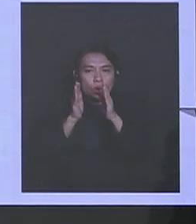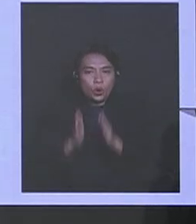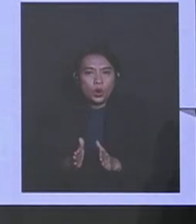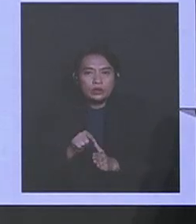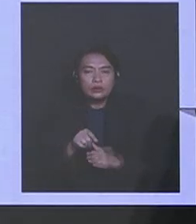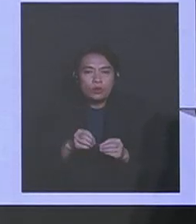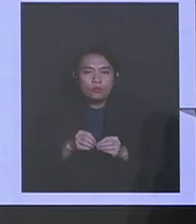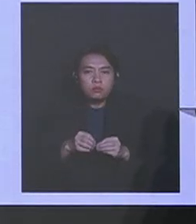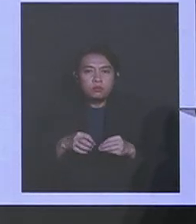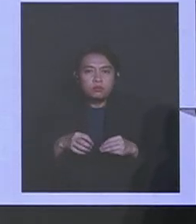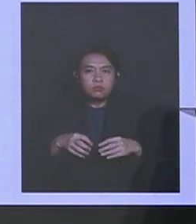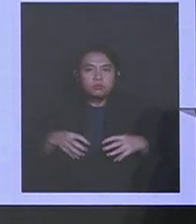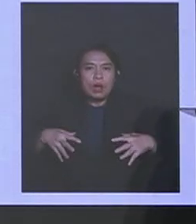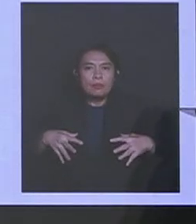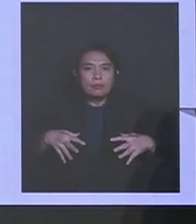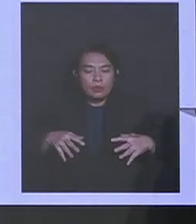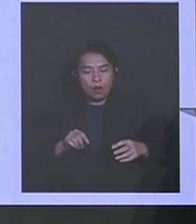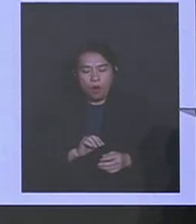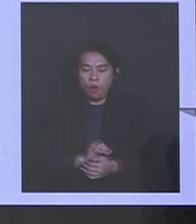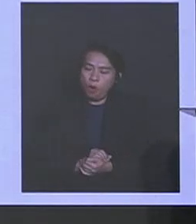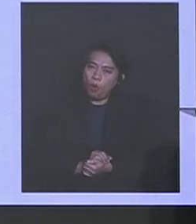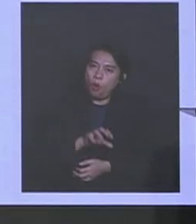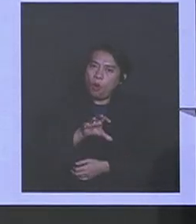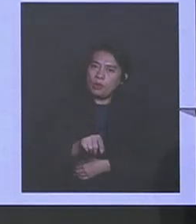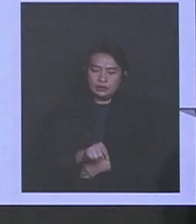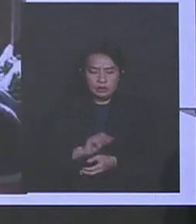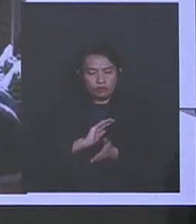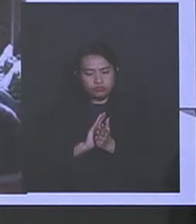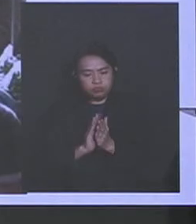city greener, more livable, more sustainable.